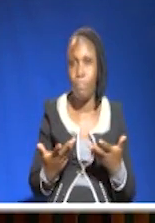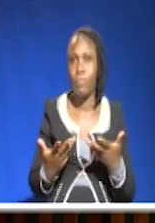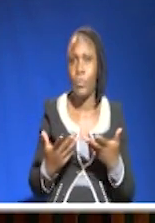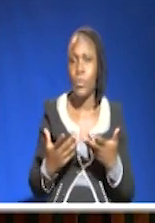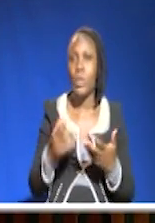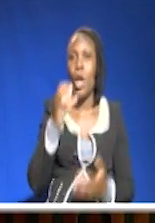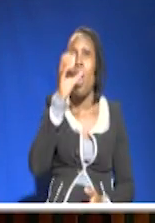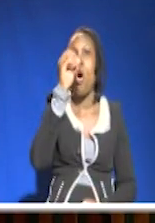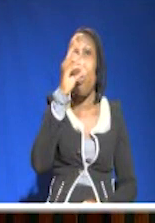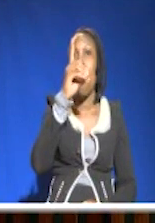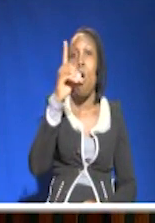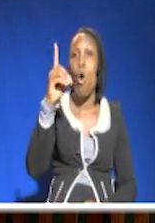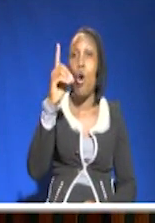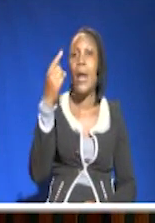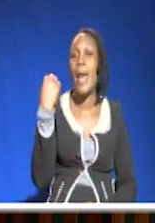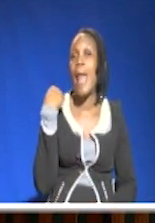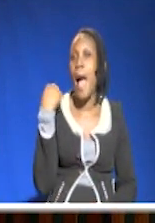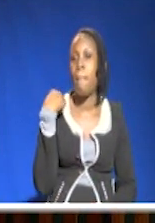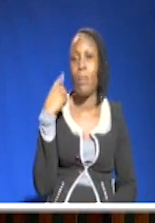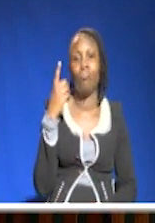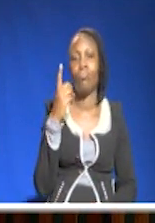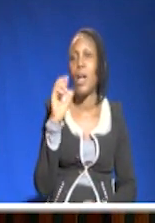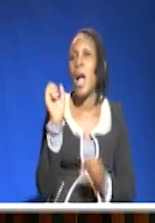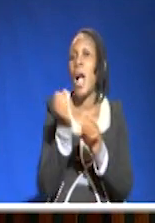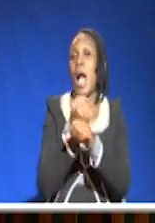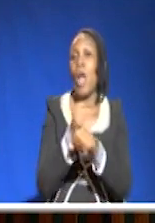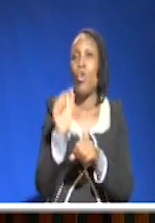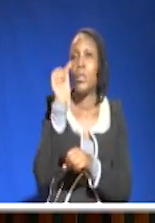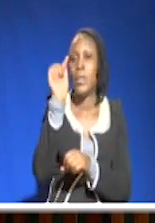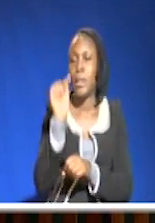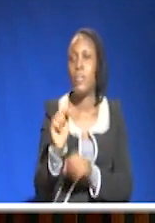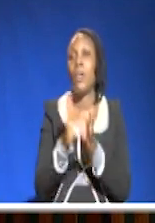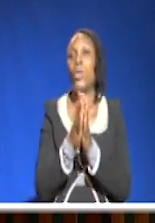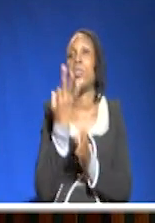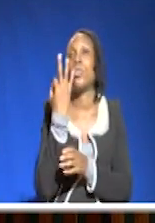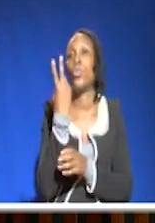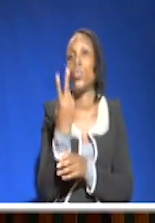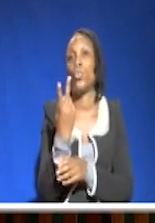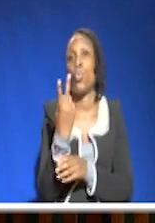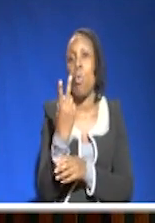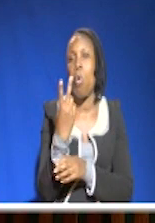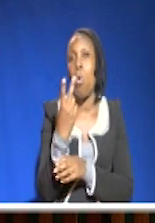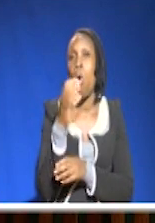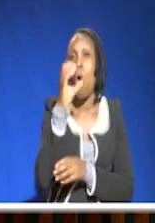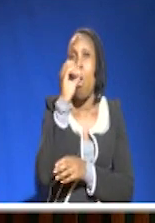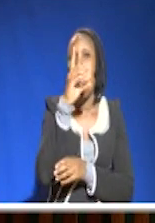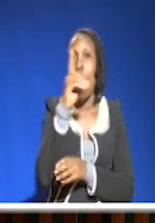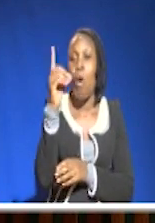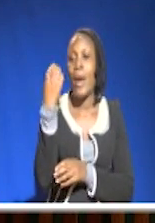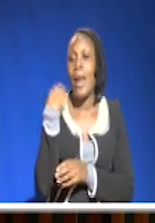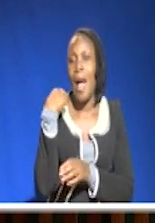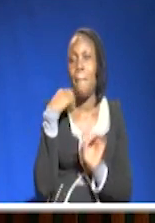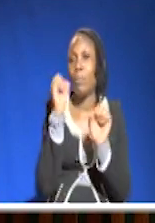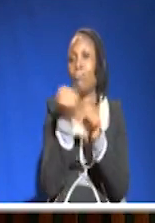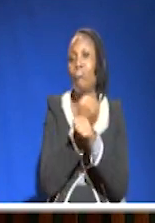odd numbers are not divisible by 2. Odd numbers, they are not divisible